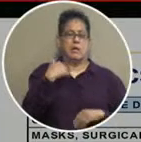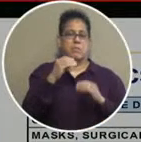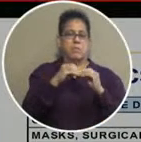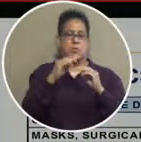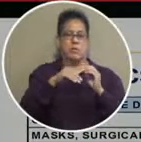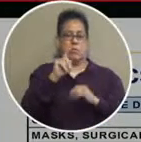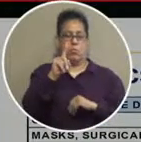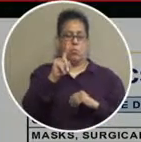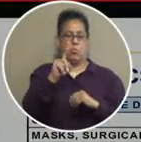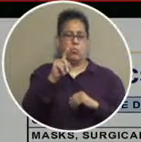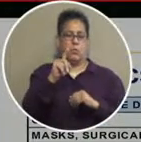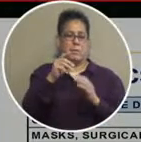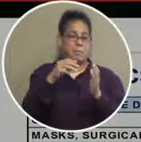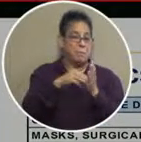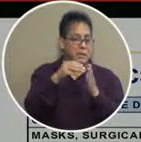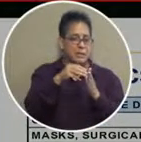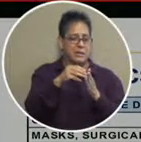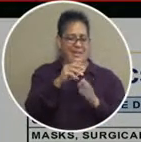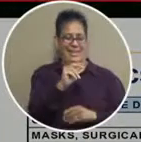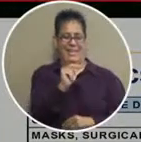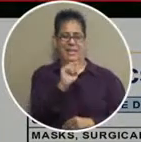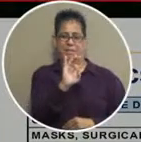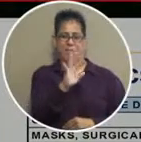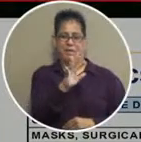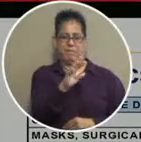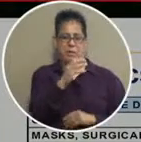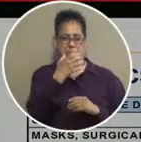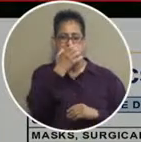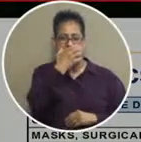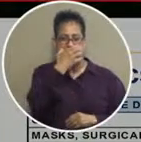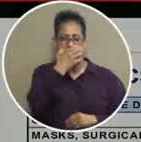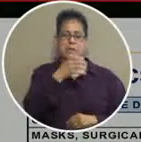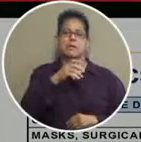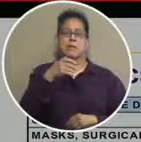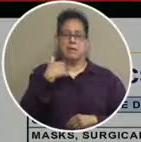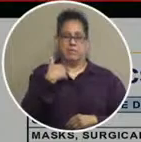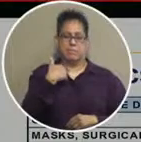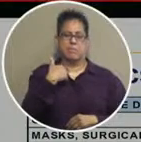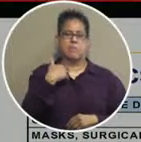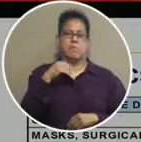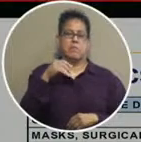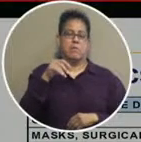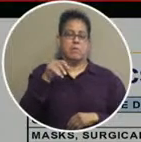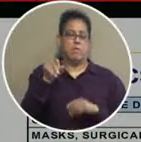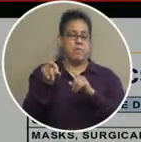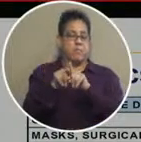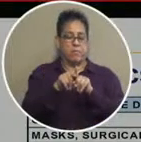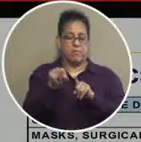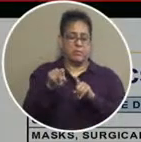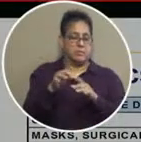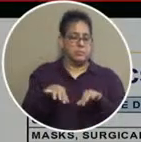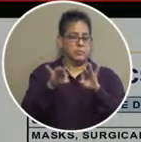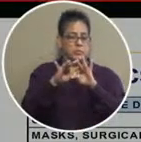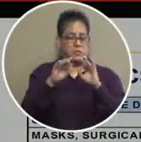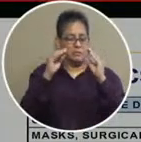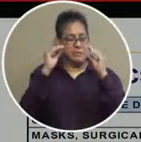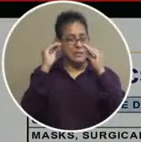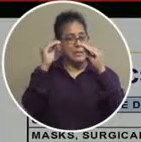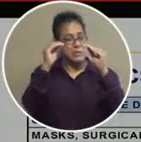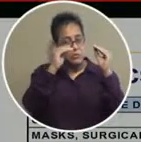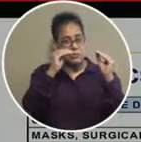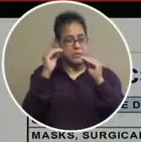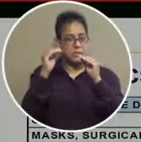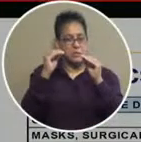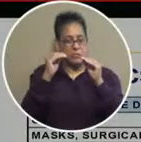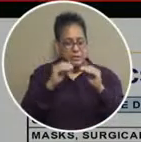million N95 masks. And one of the things I'll talk about a little bit later in the presentation is the importance of education and